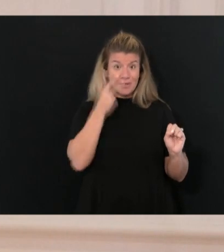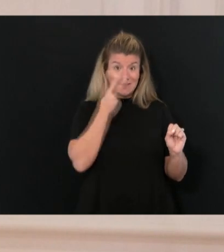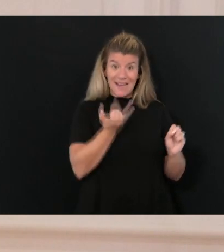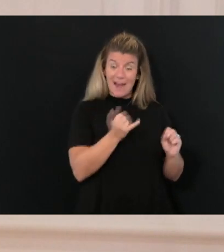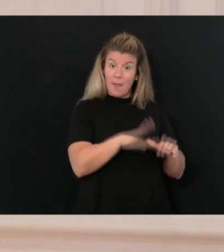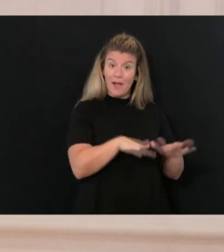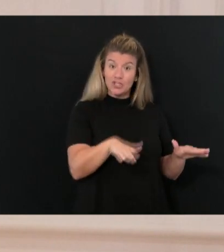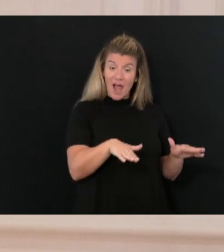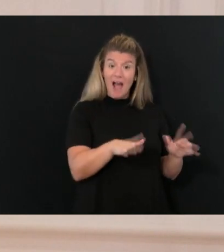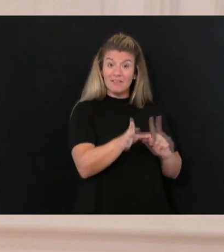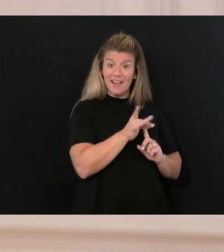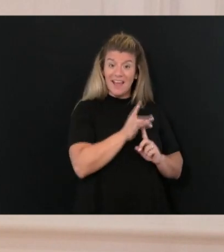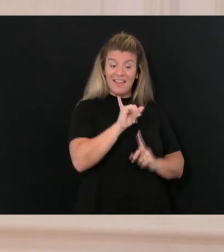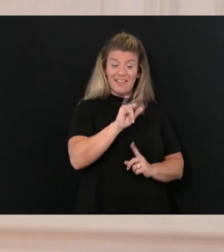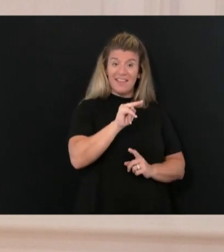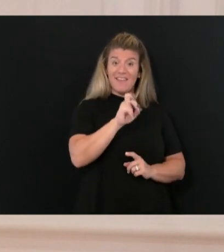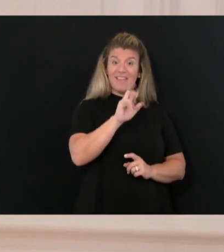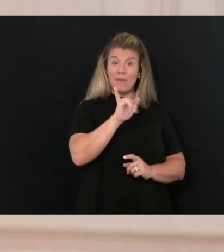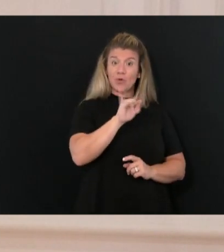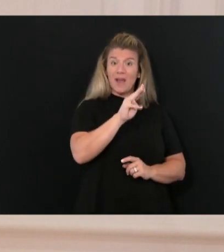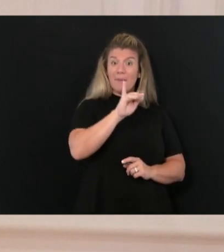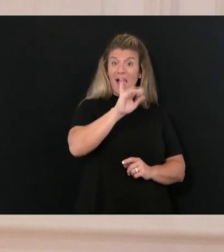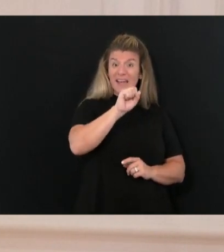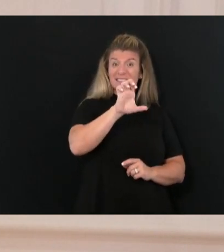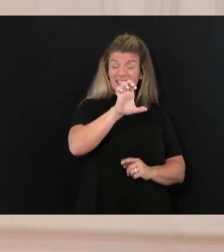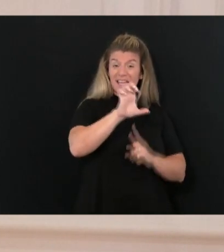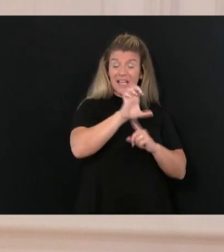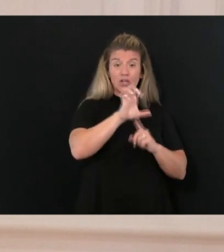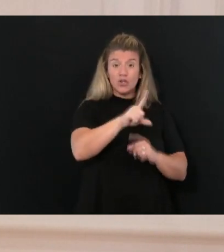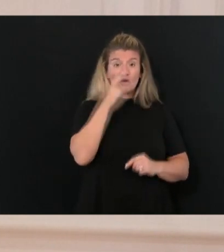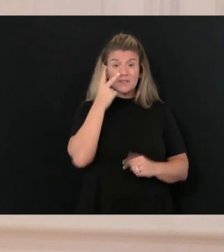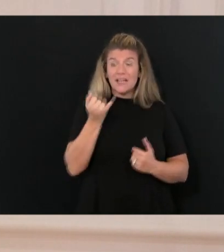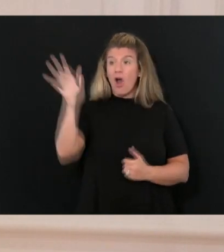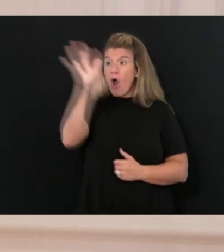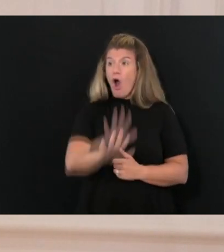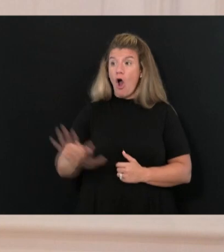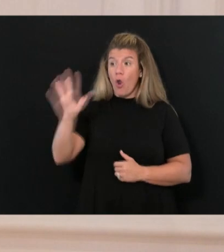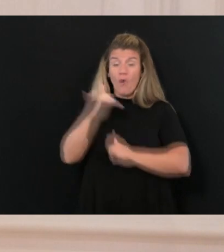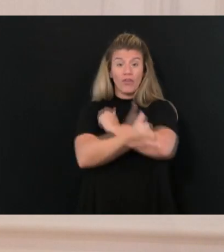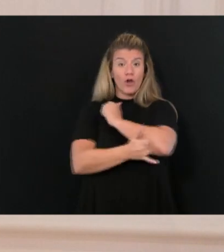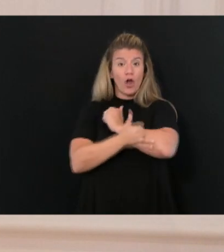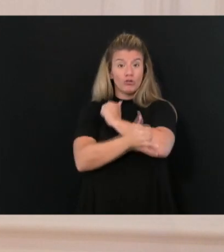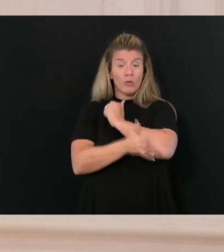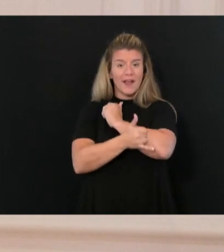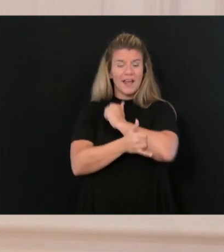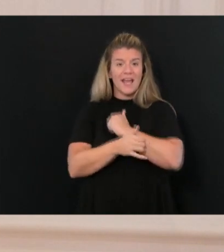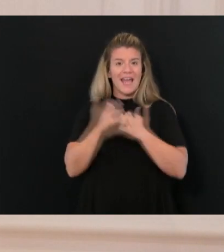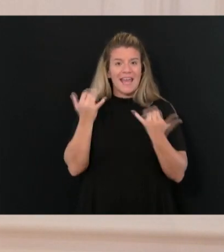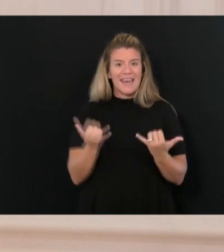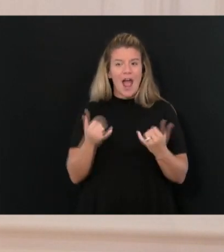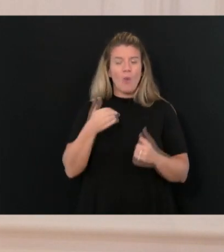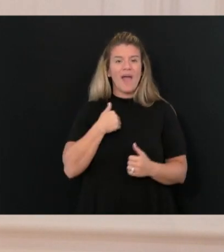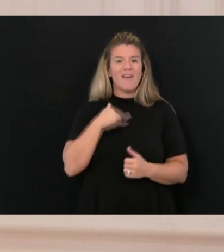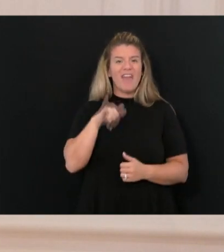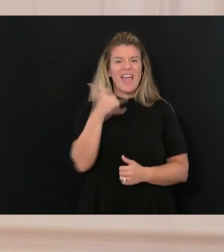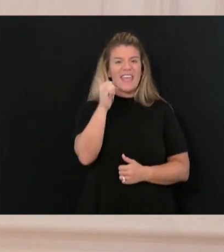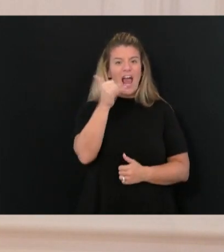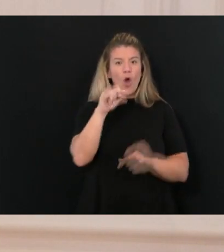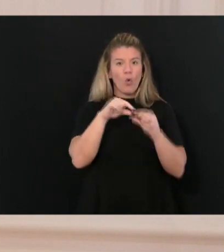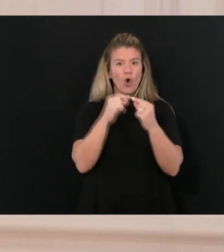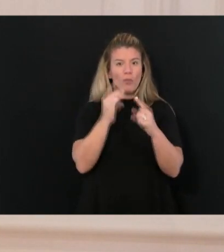greatest increase in the number of cases in the state and across the country are in that young group of people, that 19